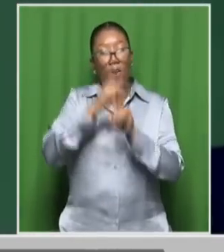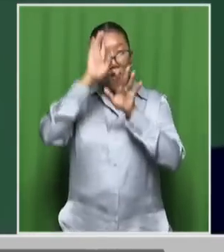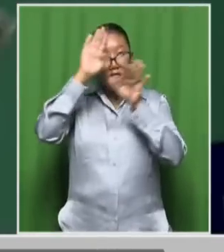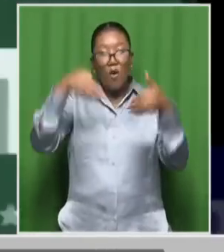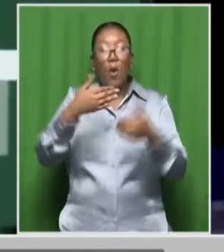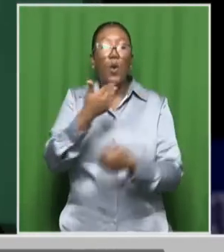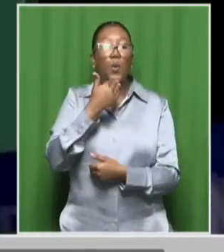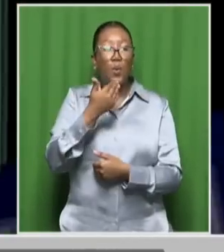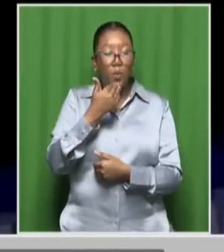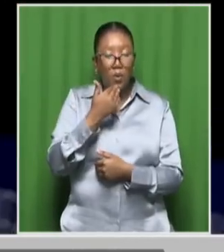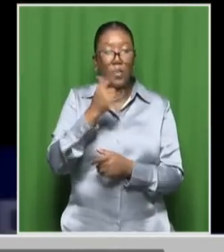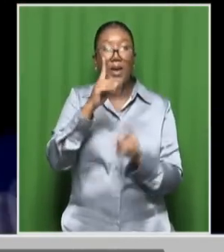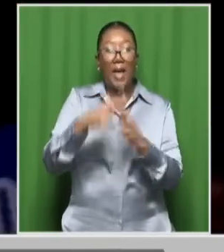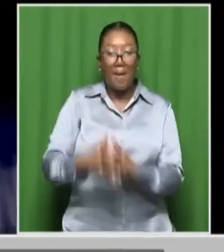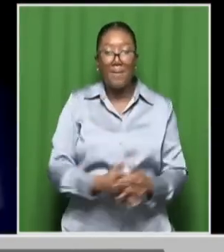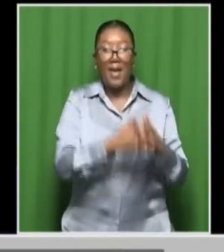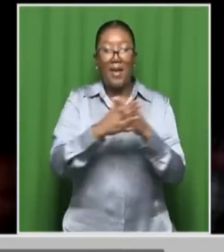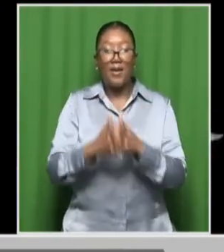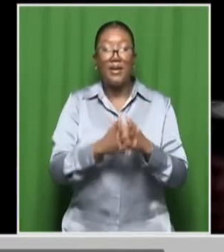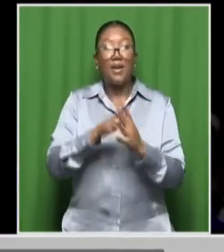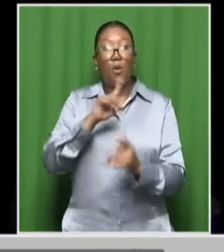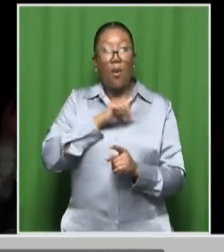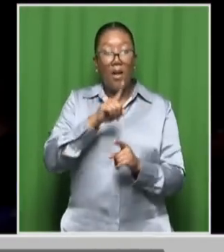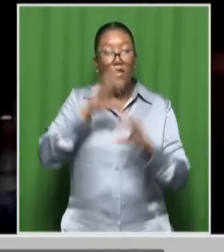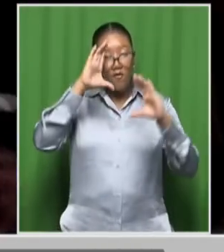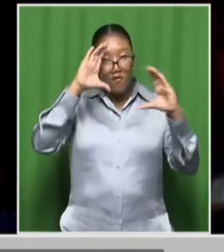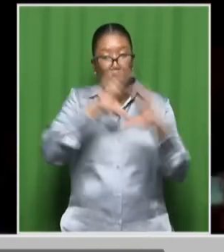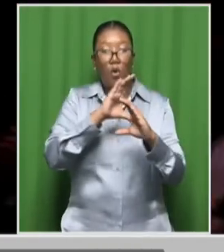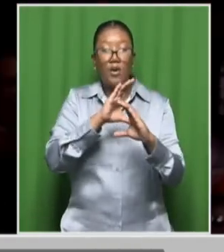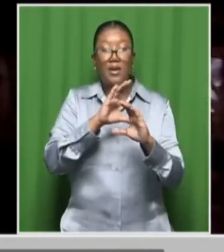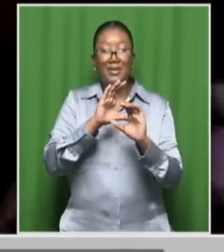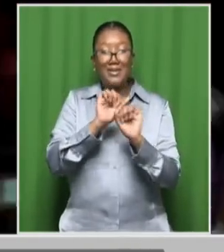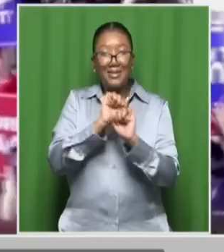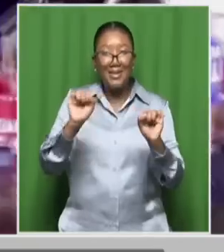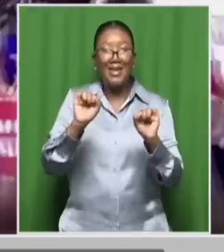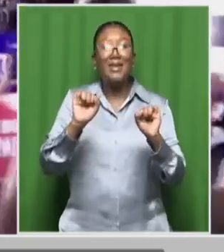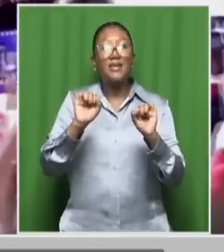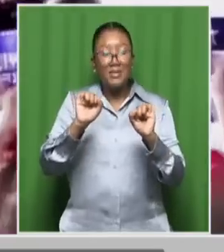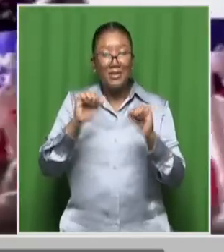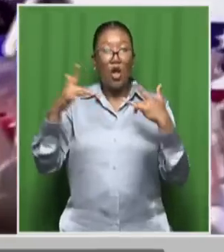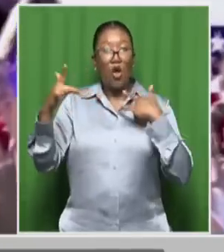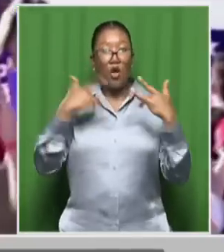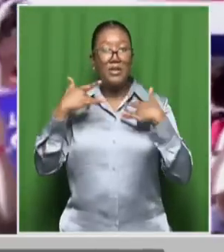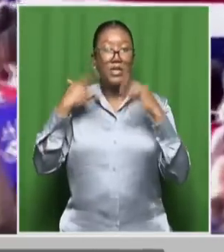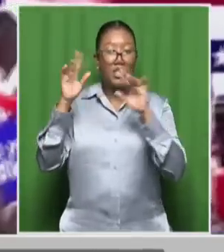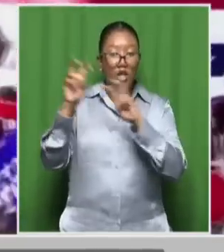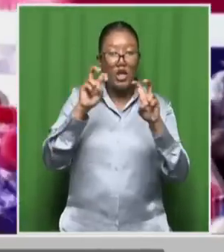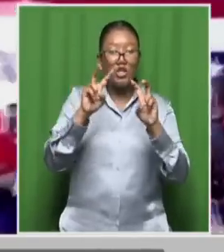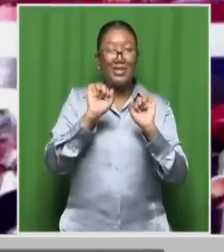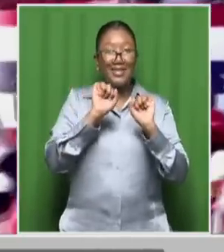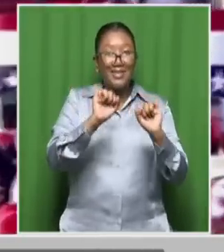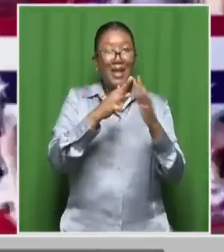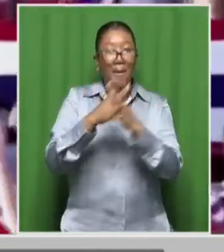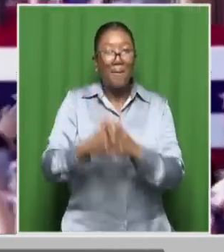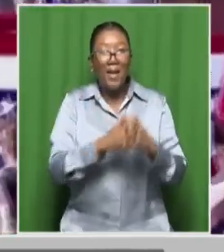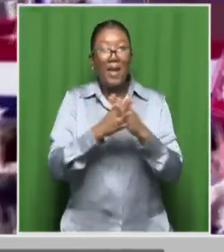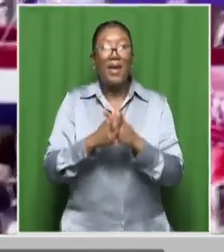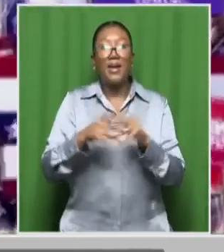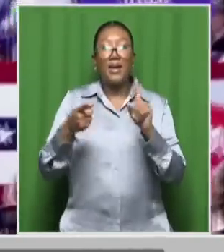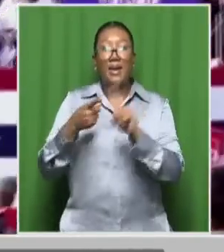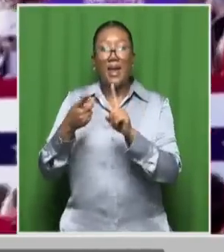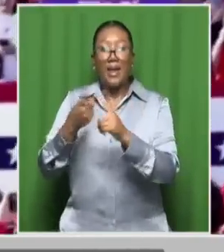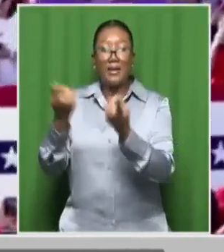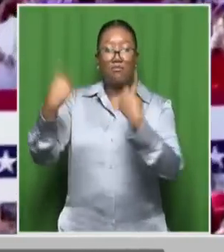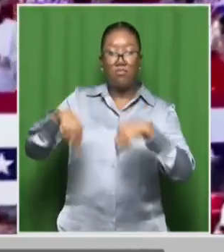first. That is why they are really focusing on the issues in America: migration,